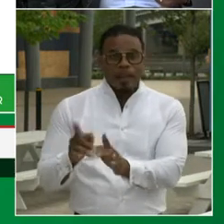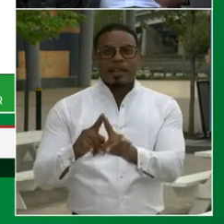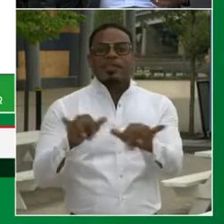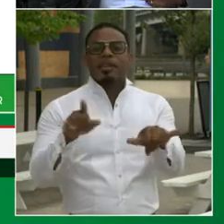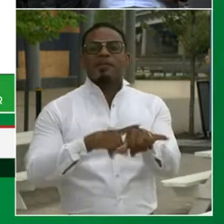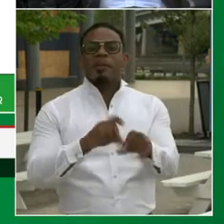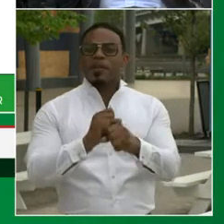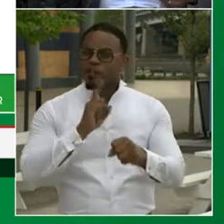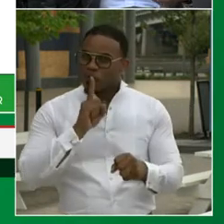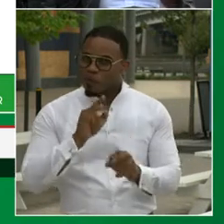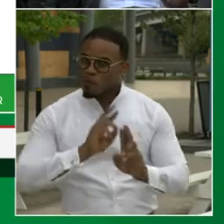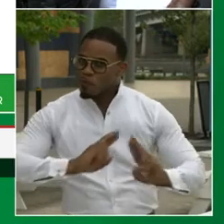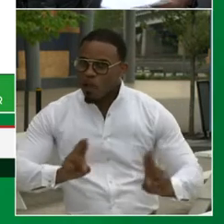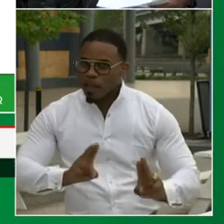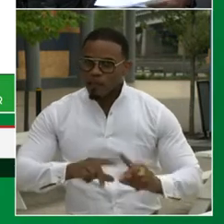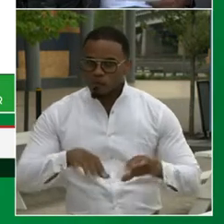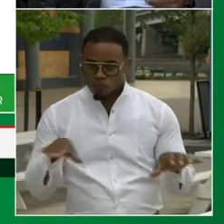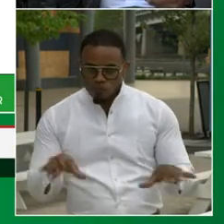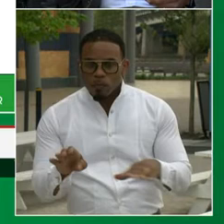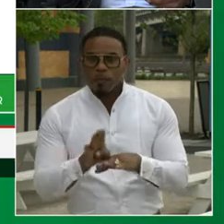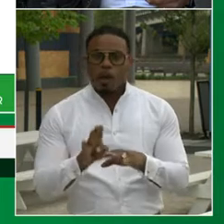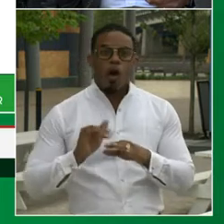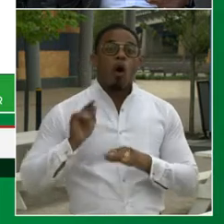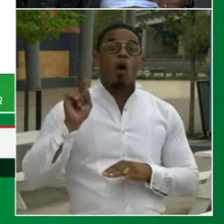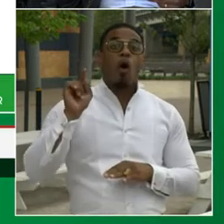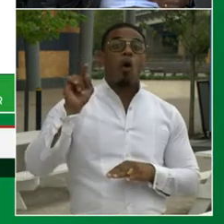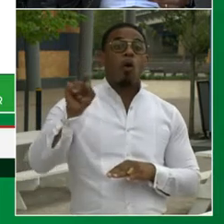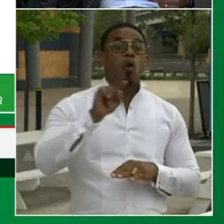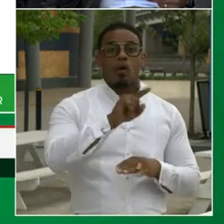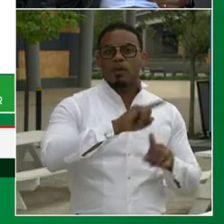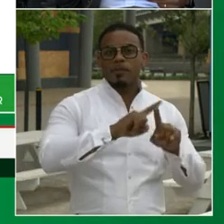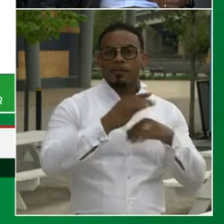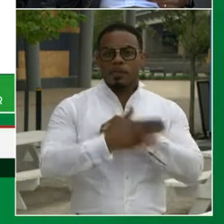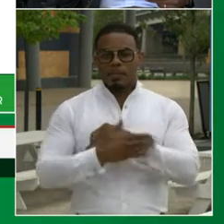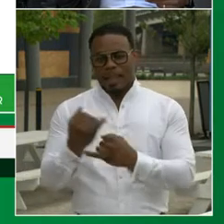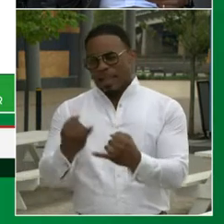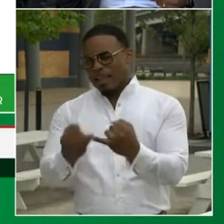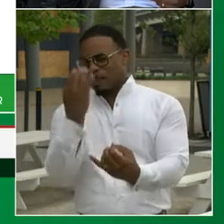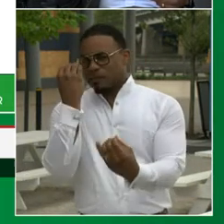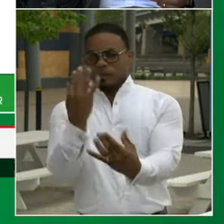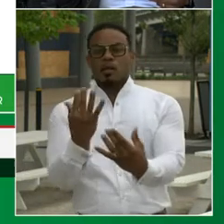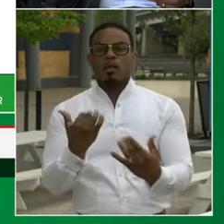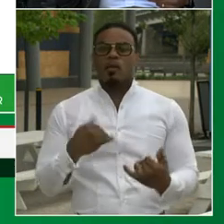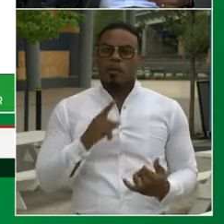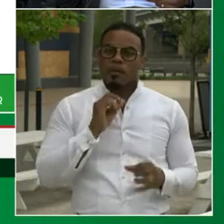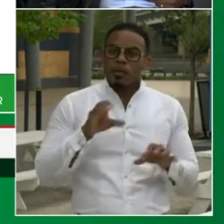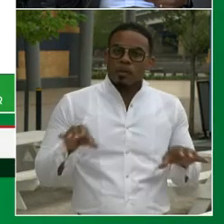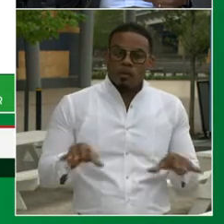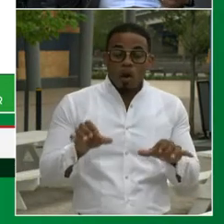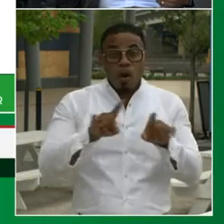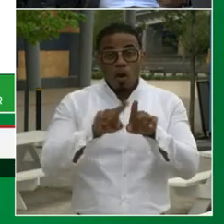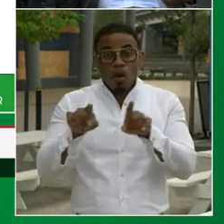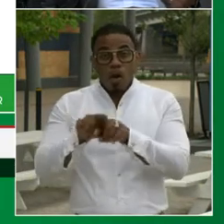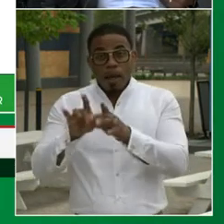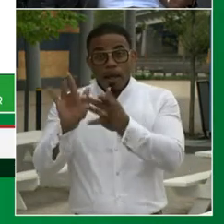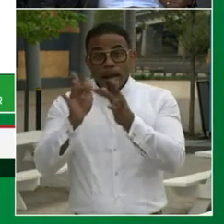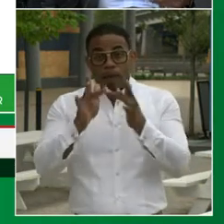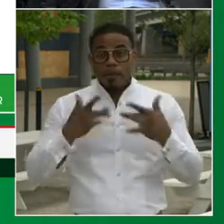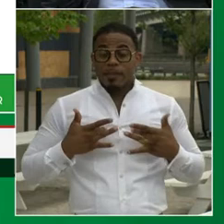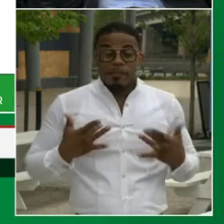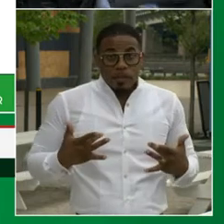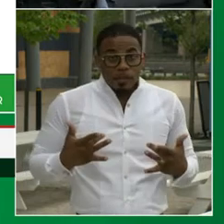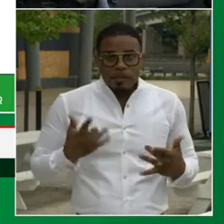same time make sure that they're ready to conduct business overseas. Last but not least, we are going to be conducting also networking